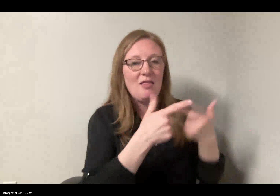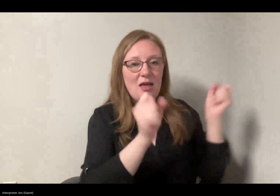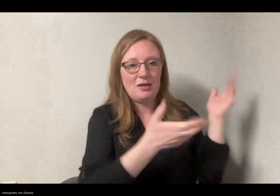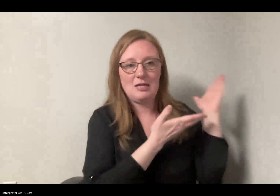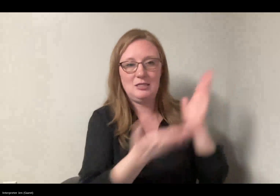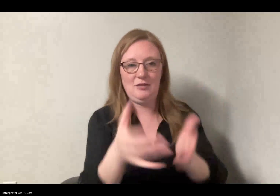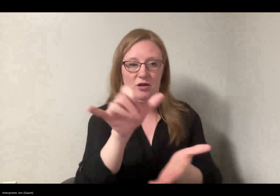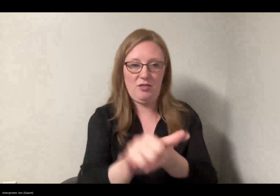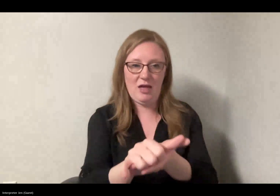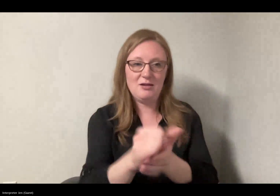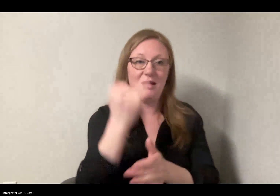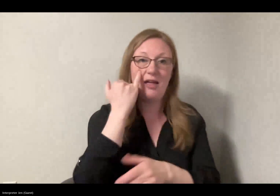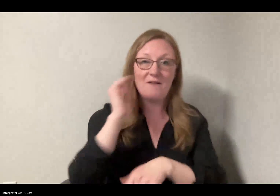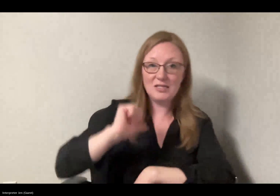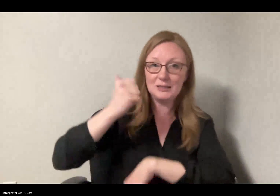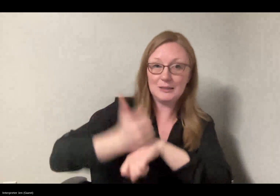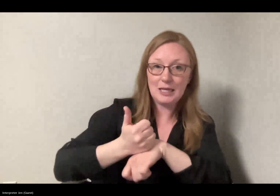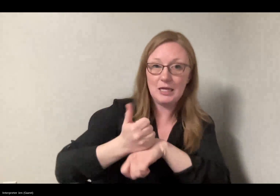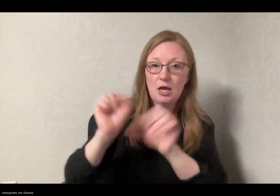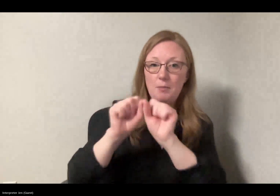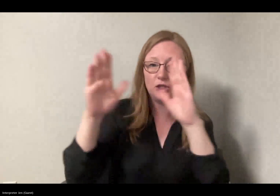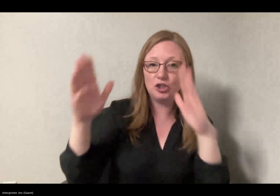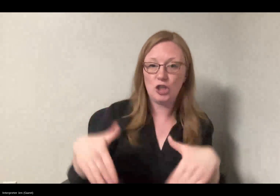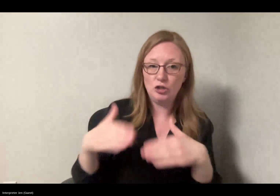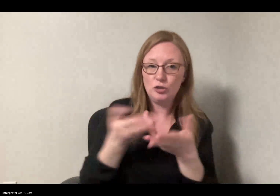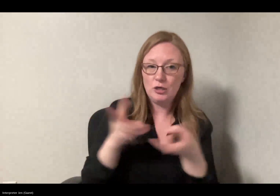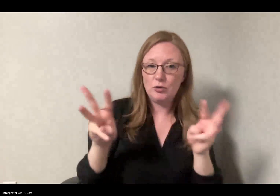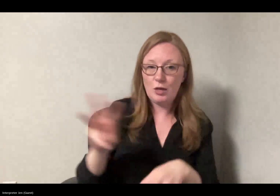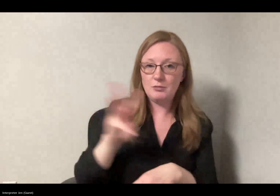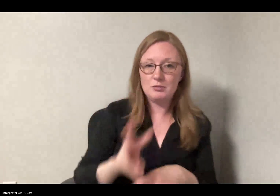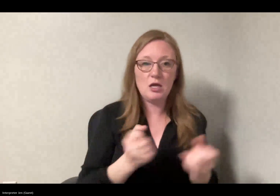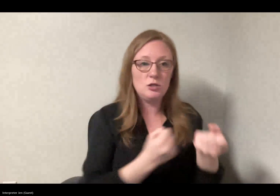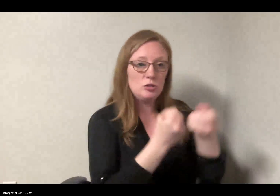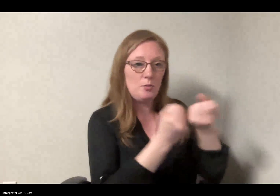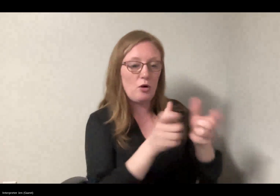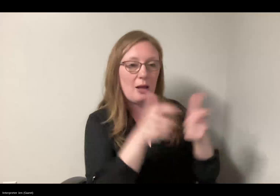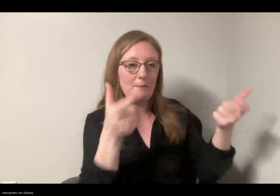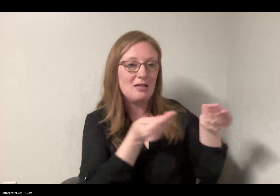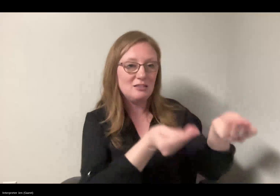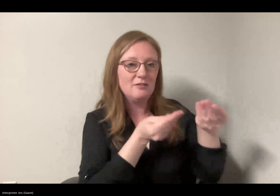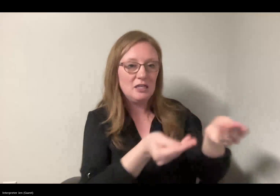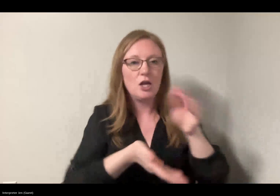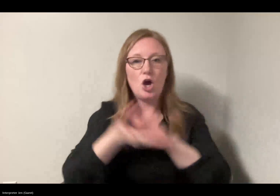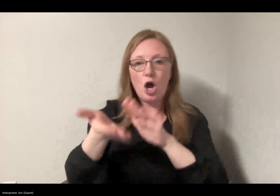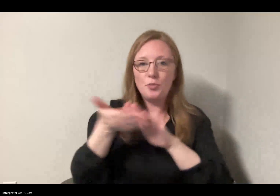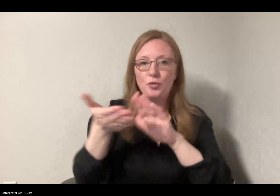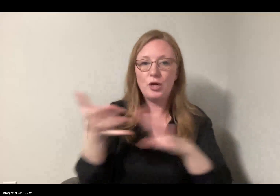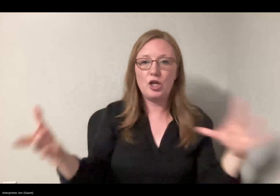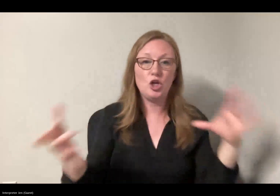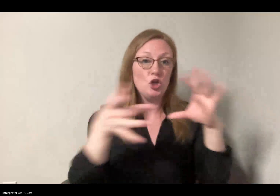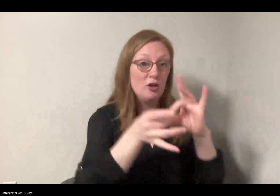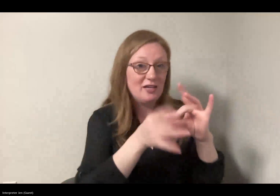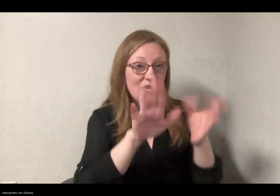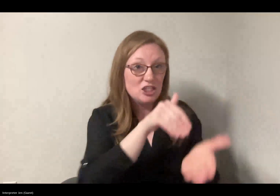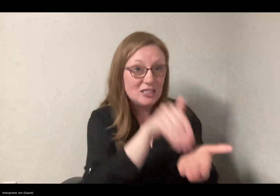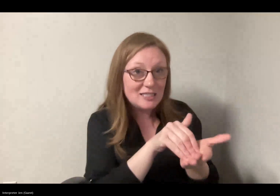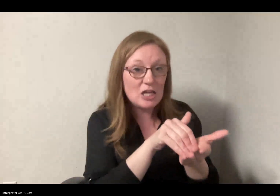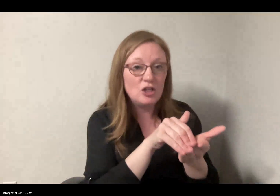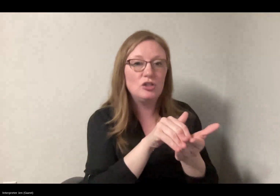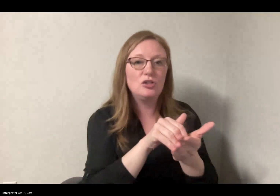that, be it setting up a sheltering site, supporting mass feeding, operating reunification centers, as well as